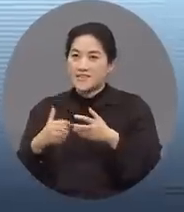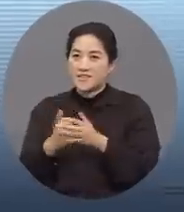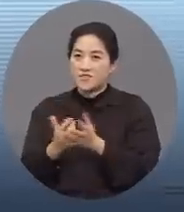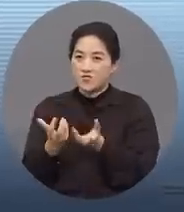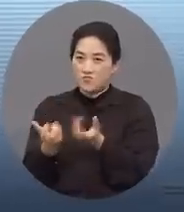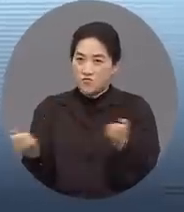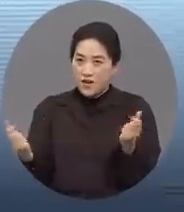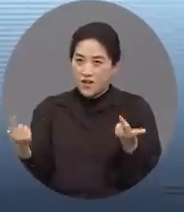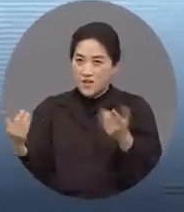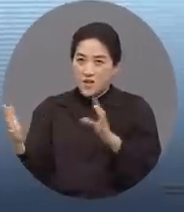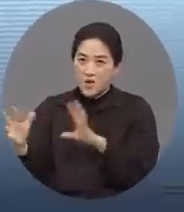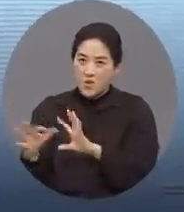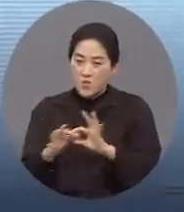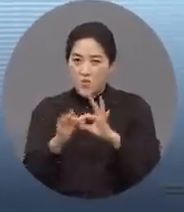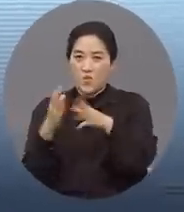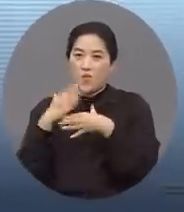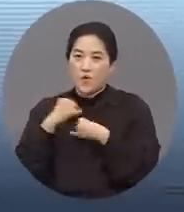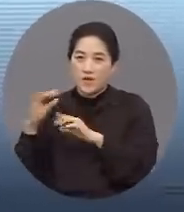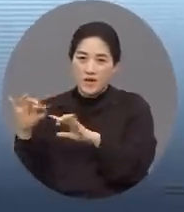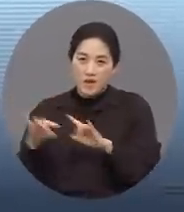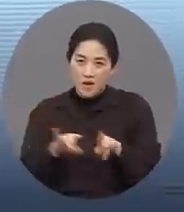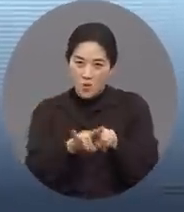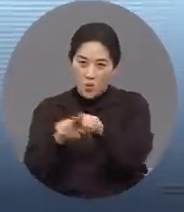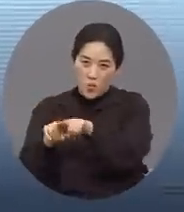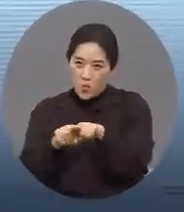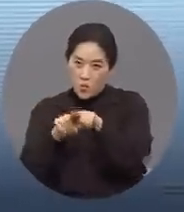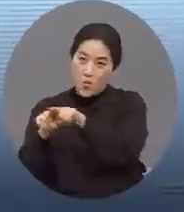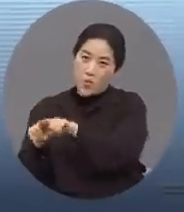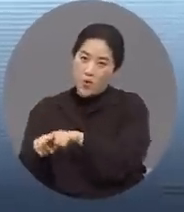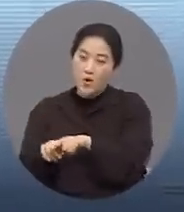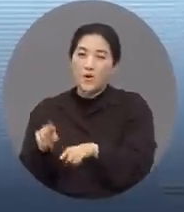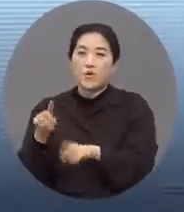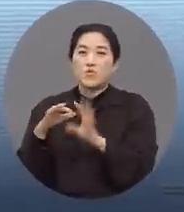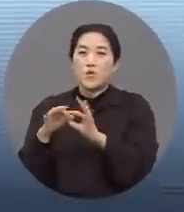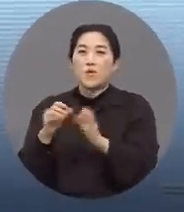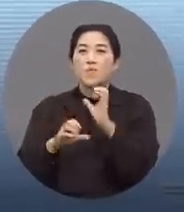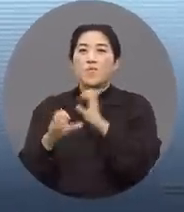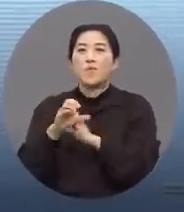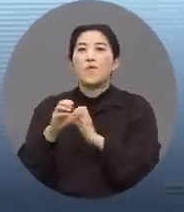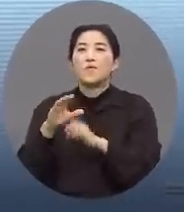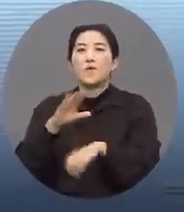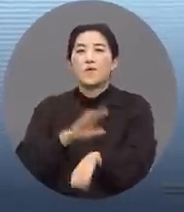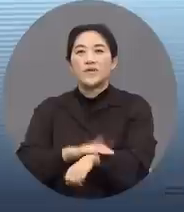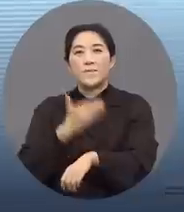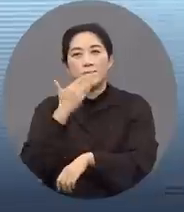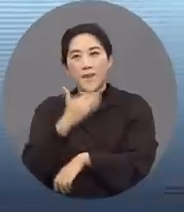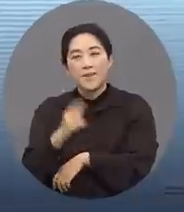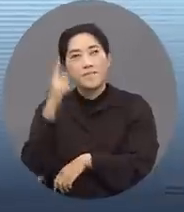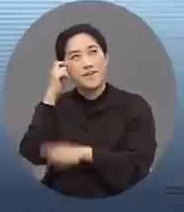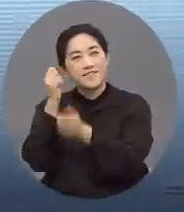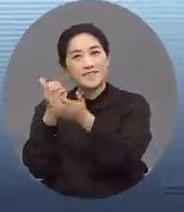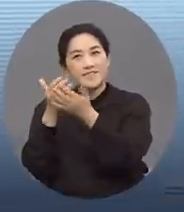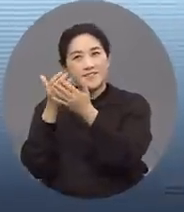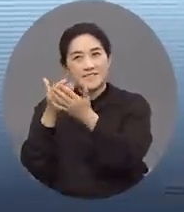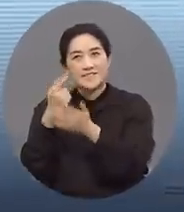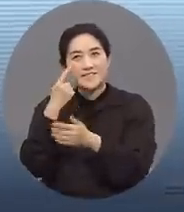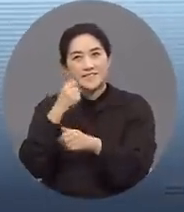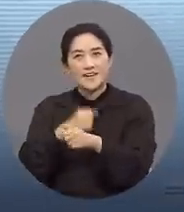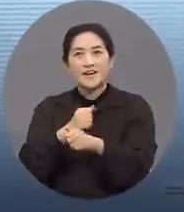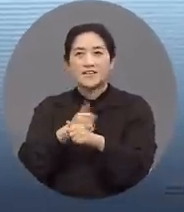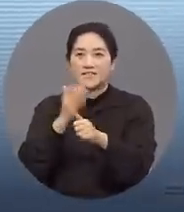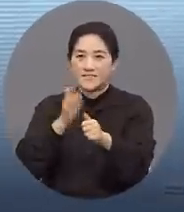world. If these devices work smoothly and safely together rather than